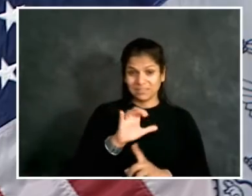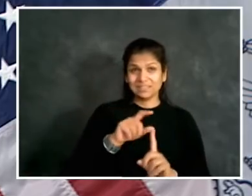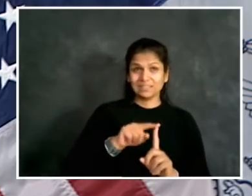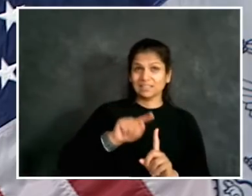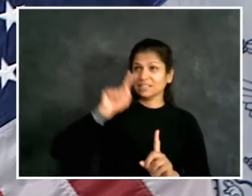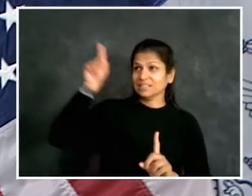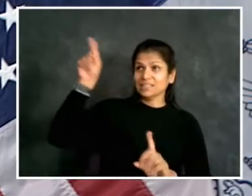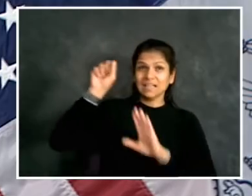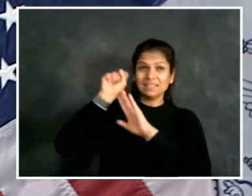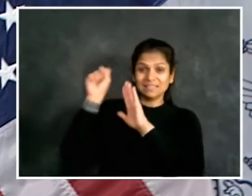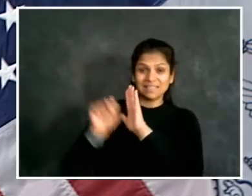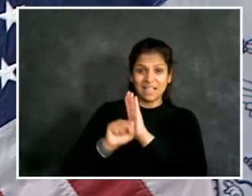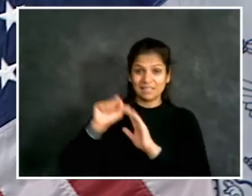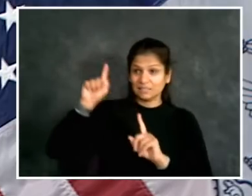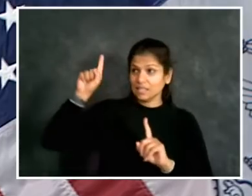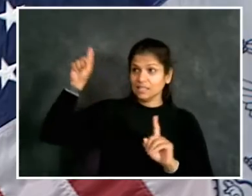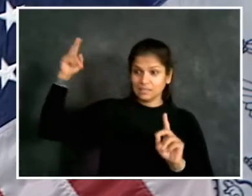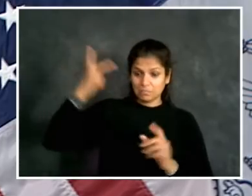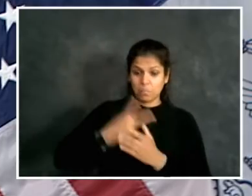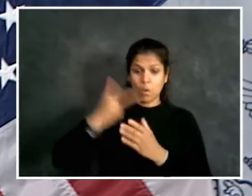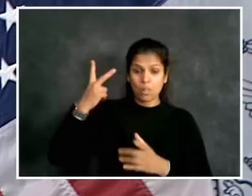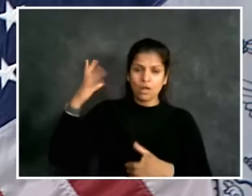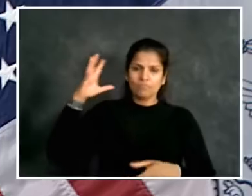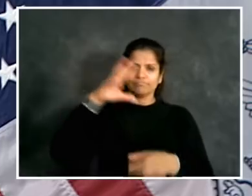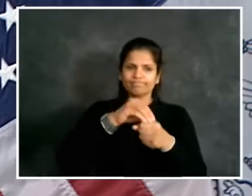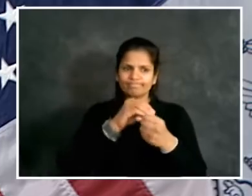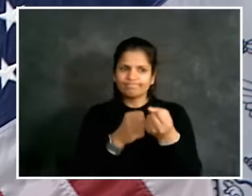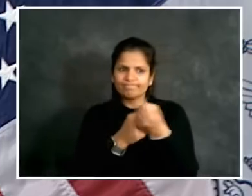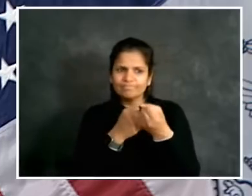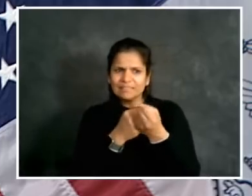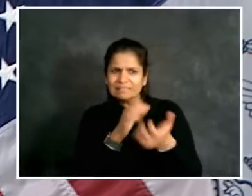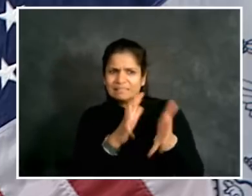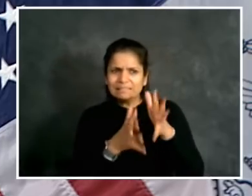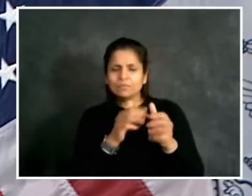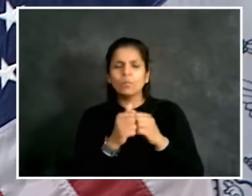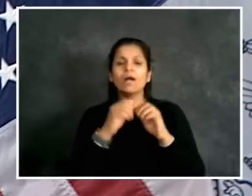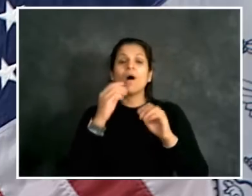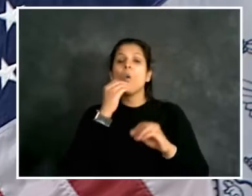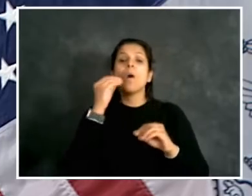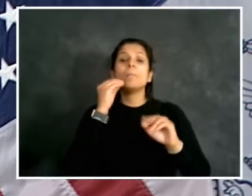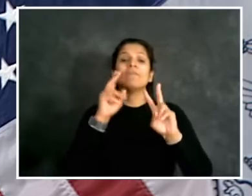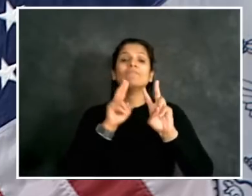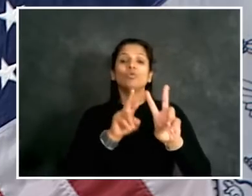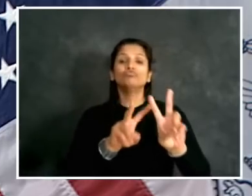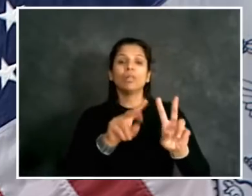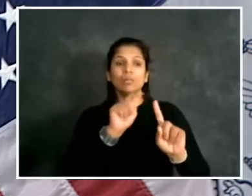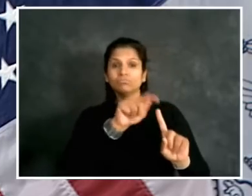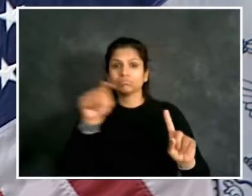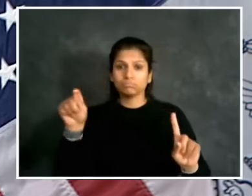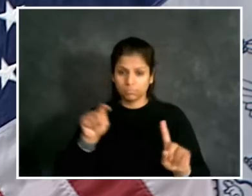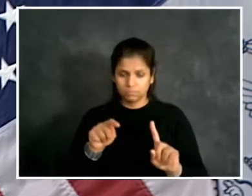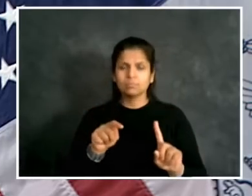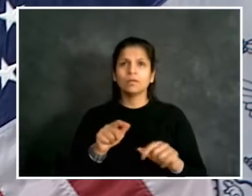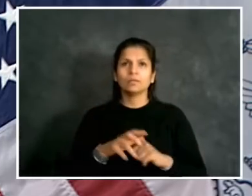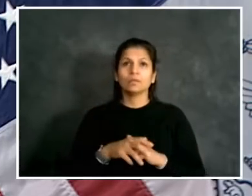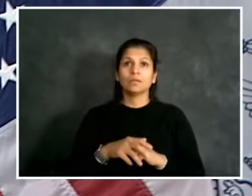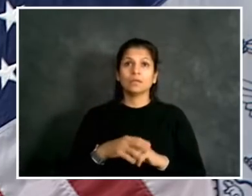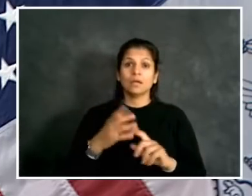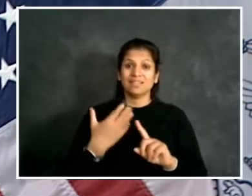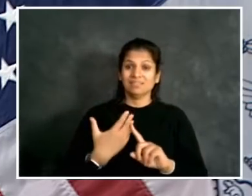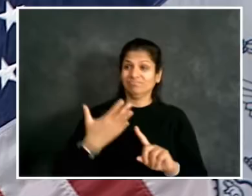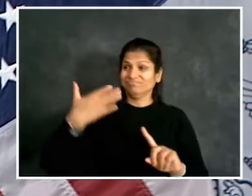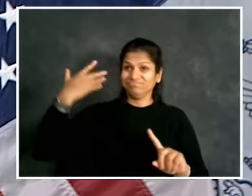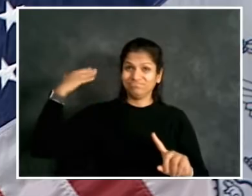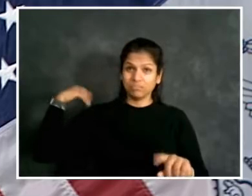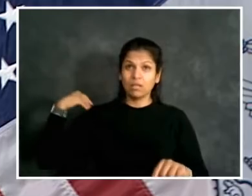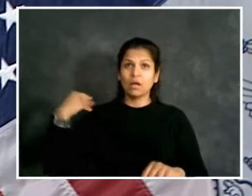because it's not something obviously the city has done in the past on a large scale, and thank God it's not something we ever would want to have to do in